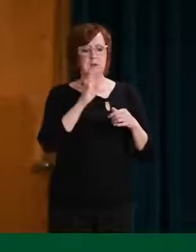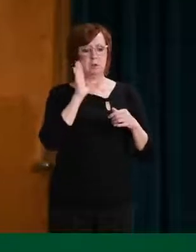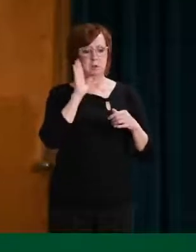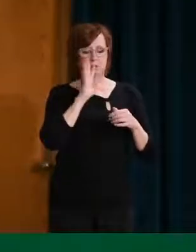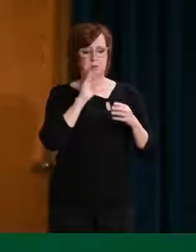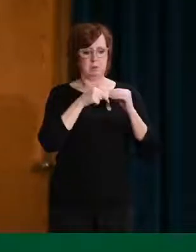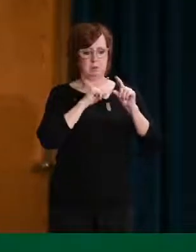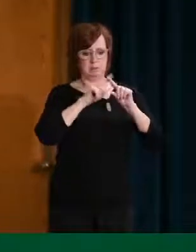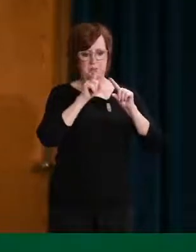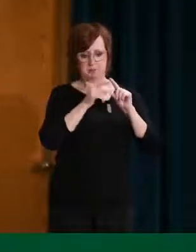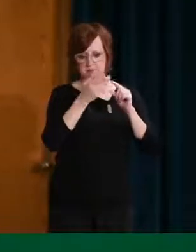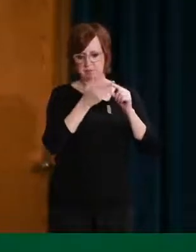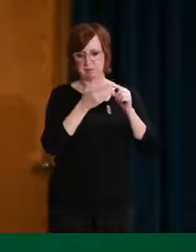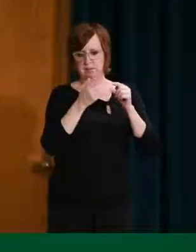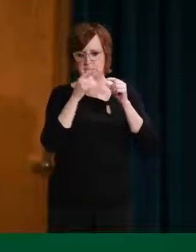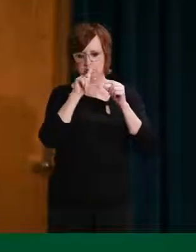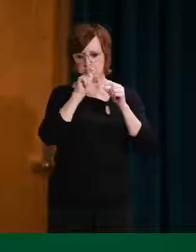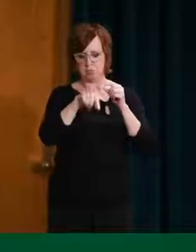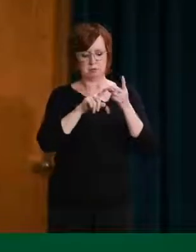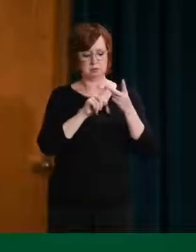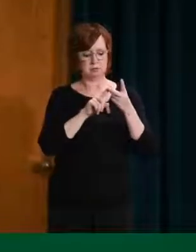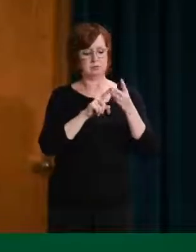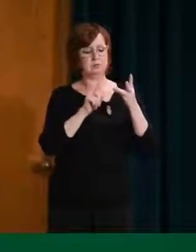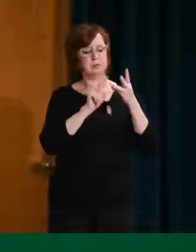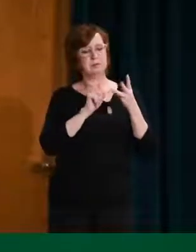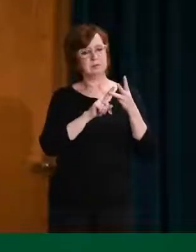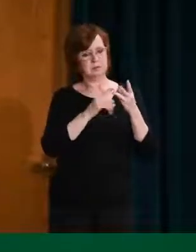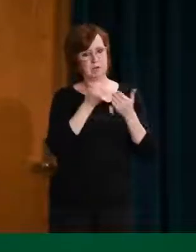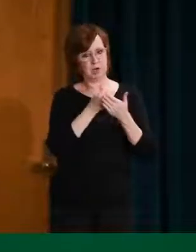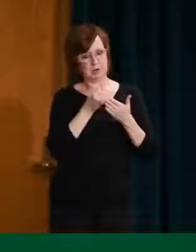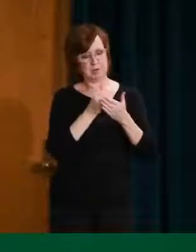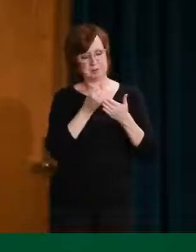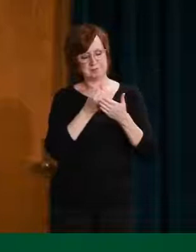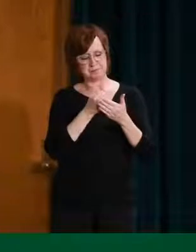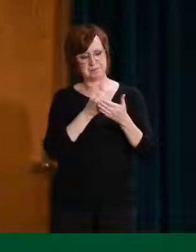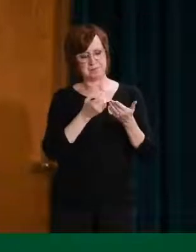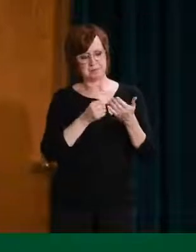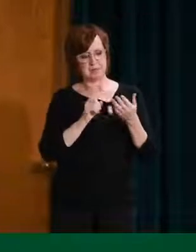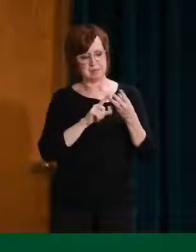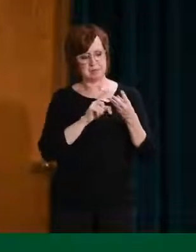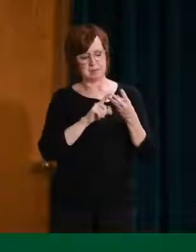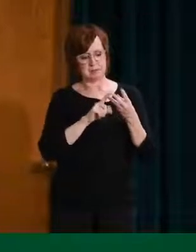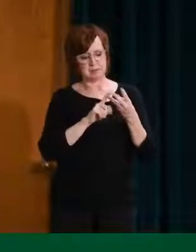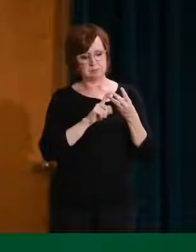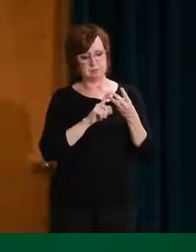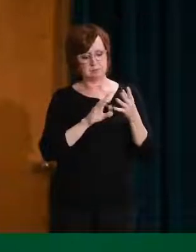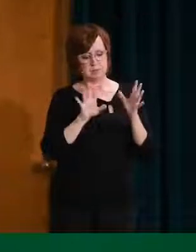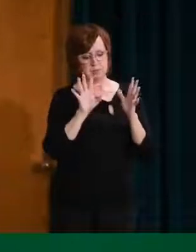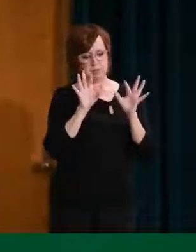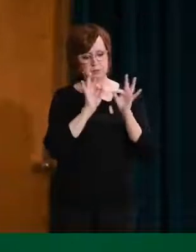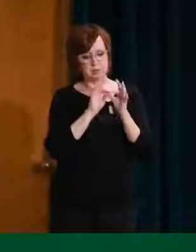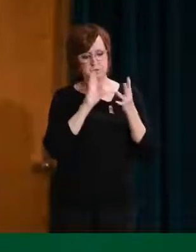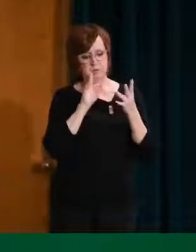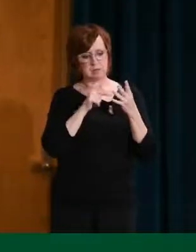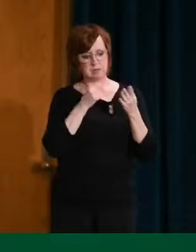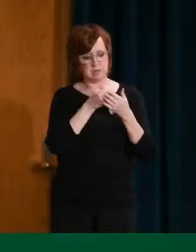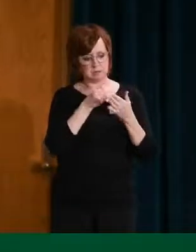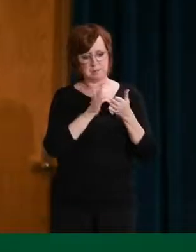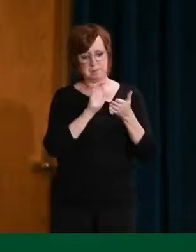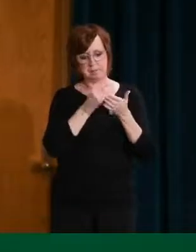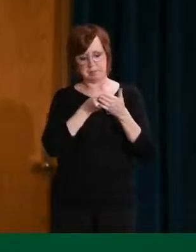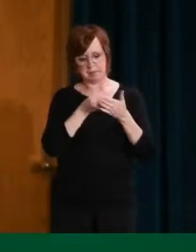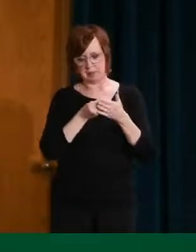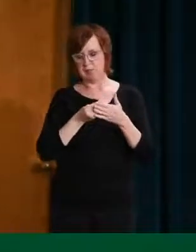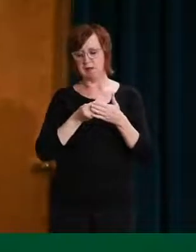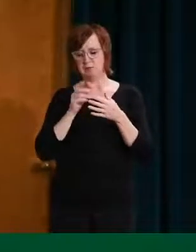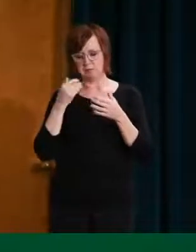nation. First and foremost among those will be infrastructure investment and flowing the infrastructure dollars sooner